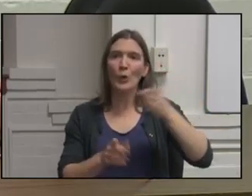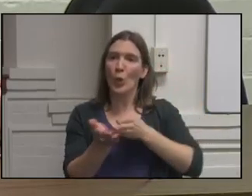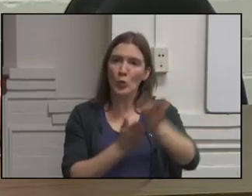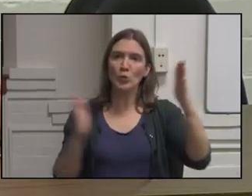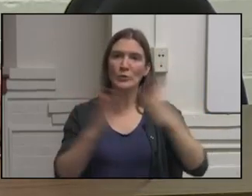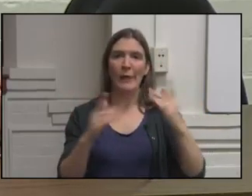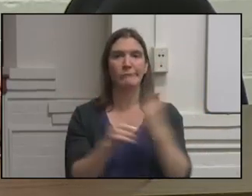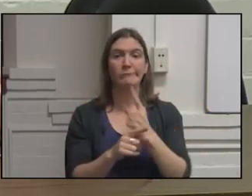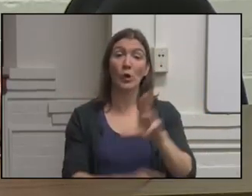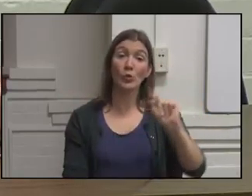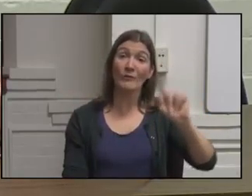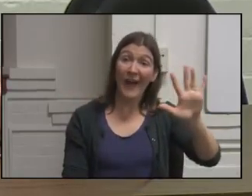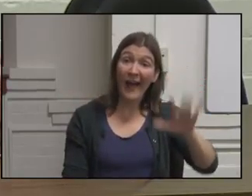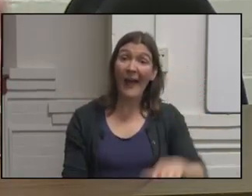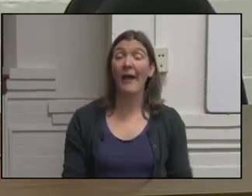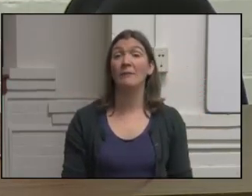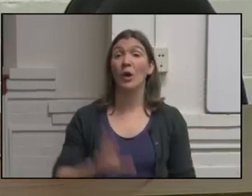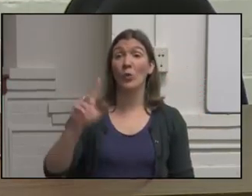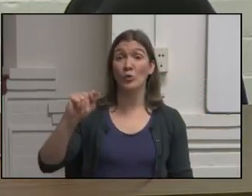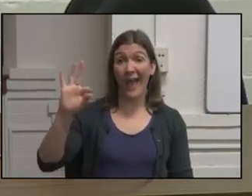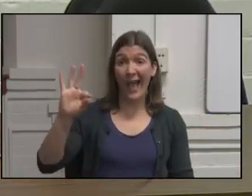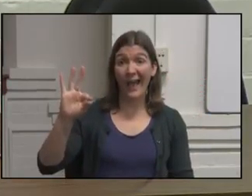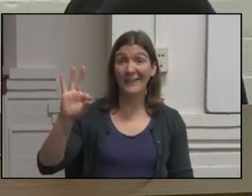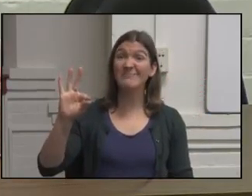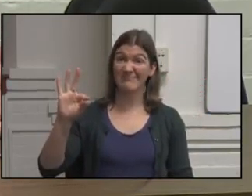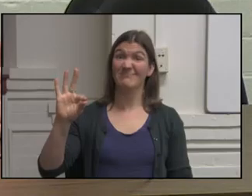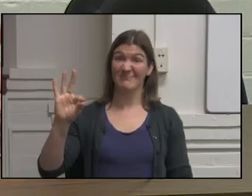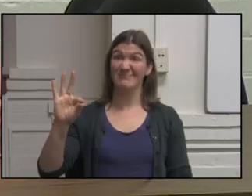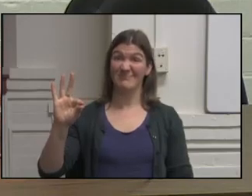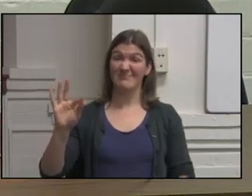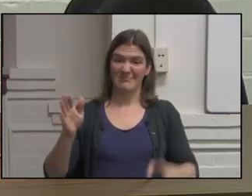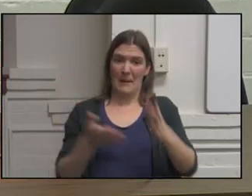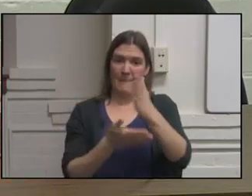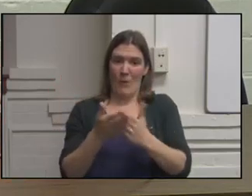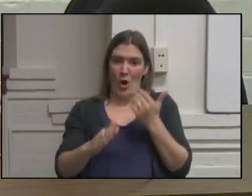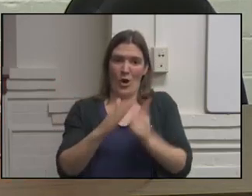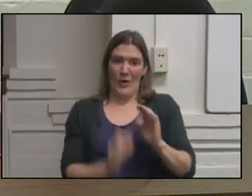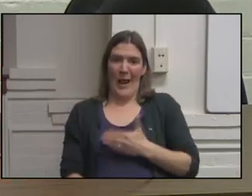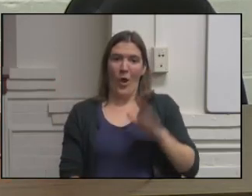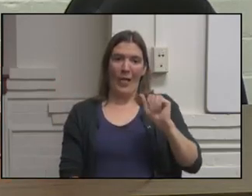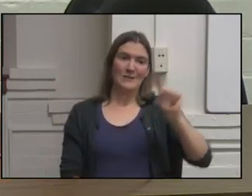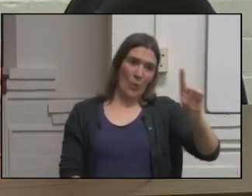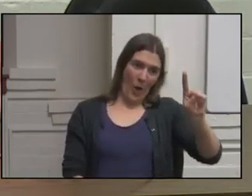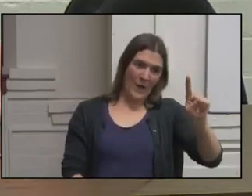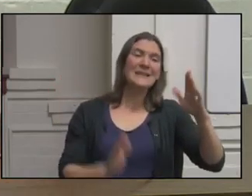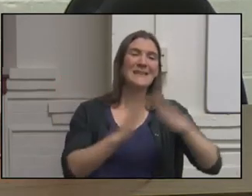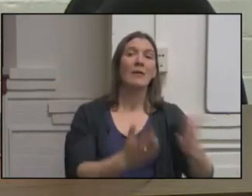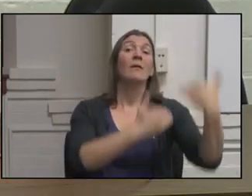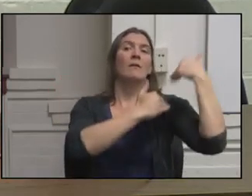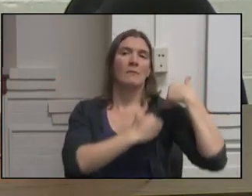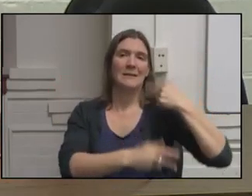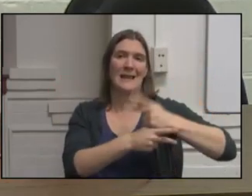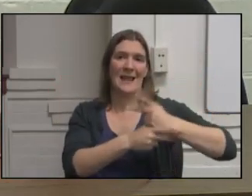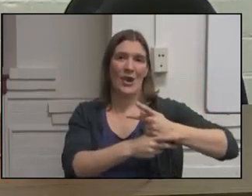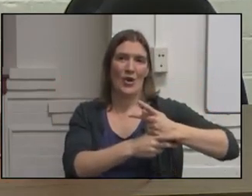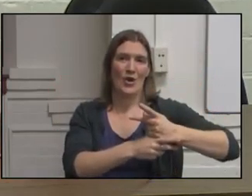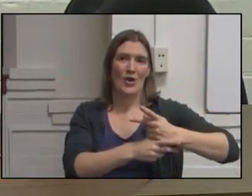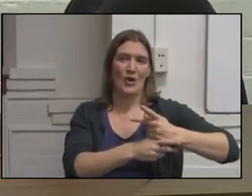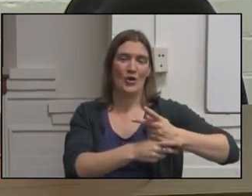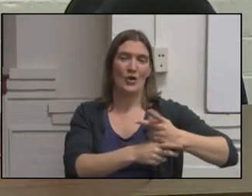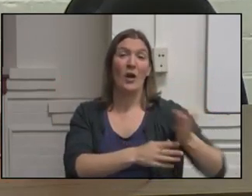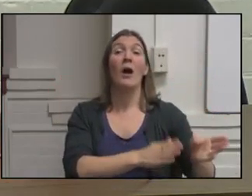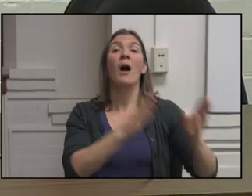town. You have Route 5 and you have Route 9. And so a section of those are class 1 and the town maintains a portion of them. And